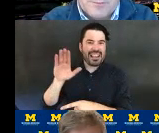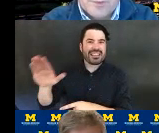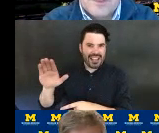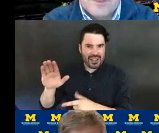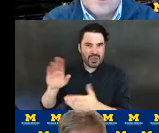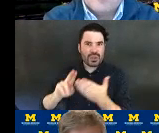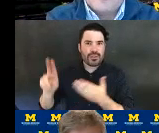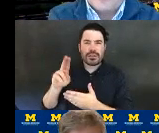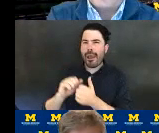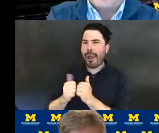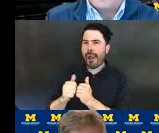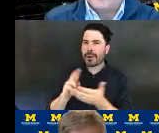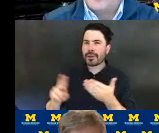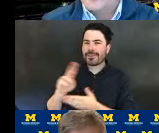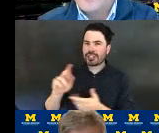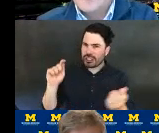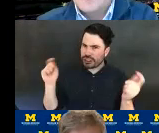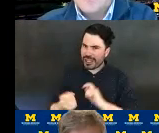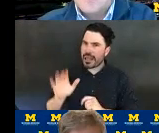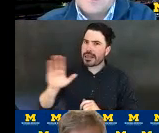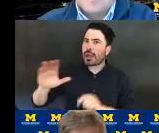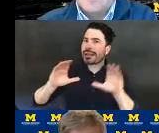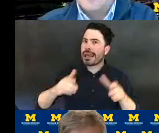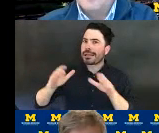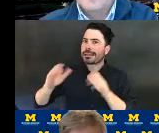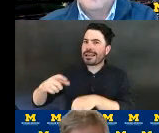free up more students to be family helpers?